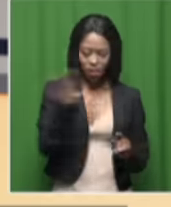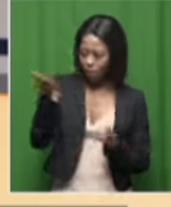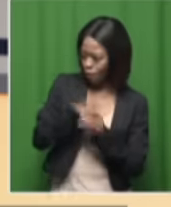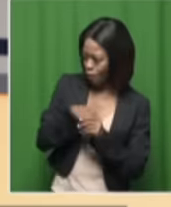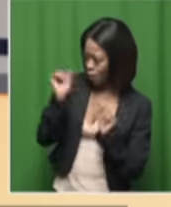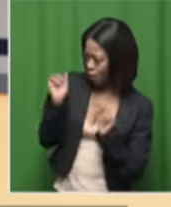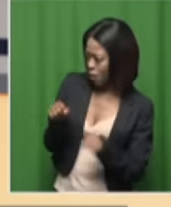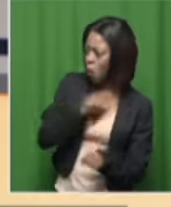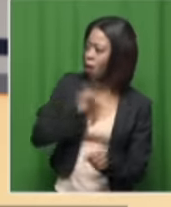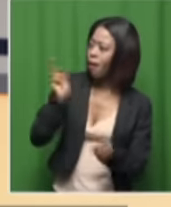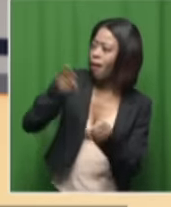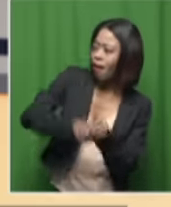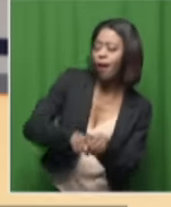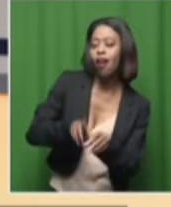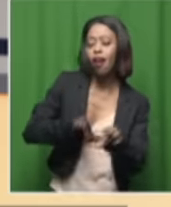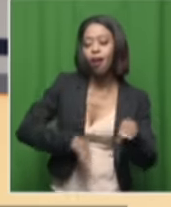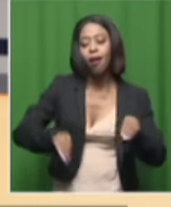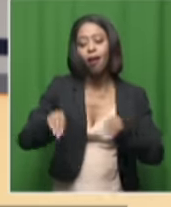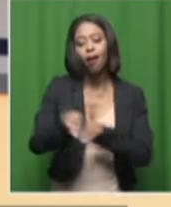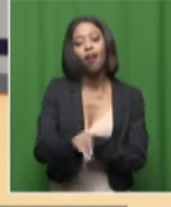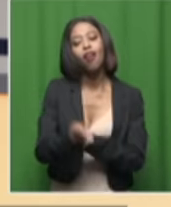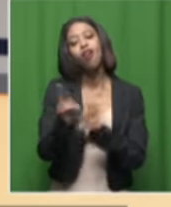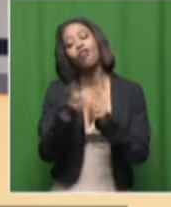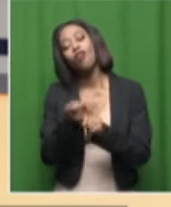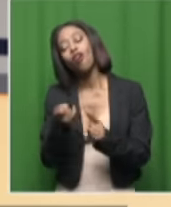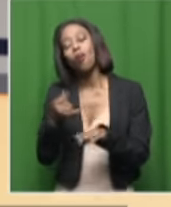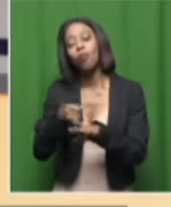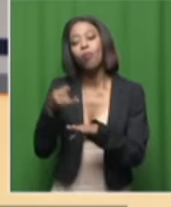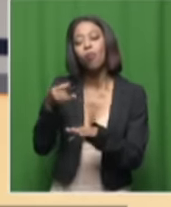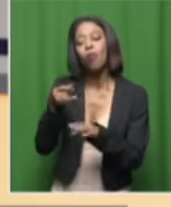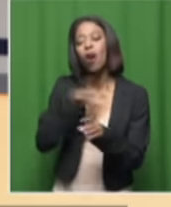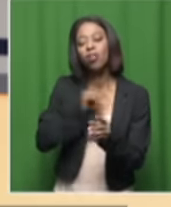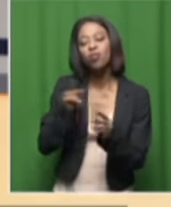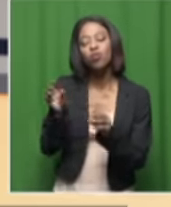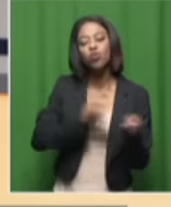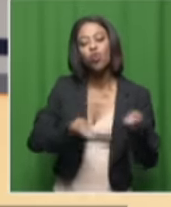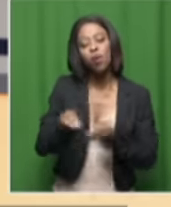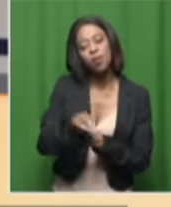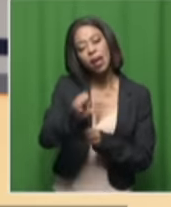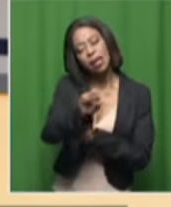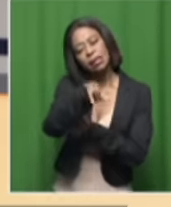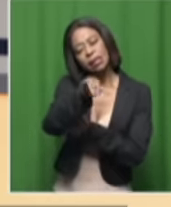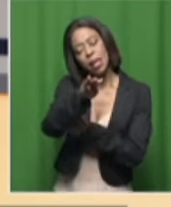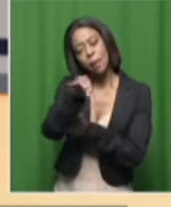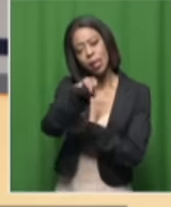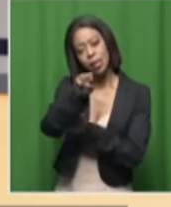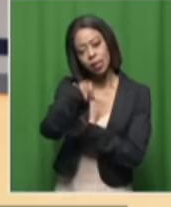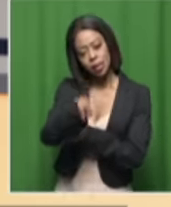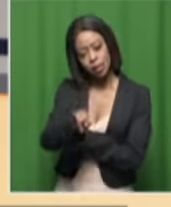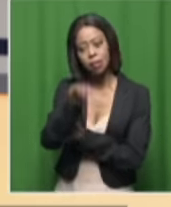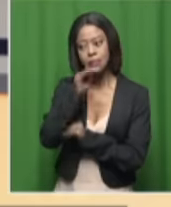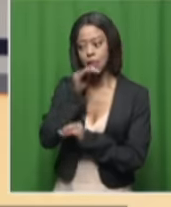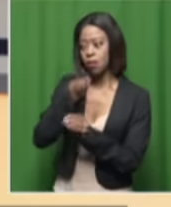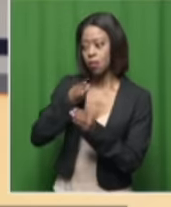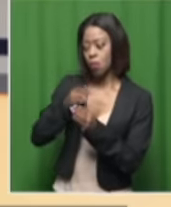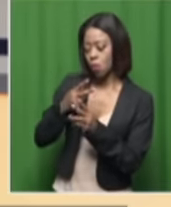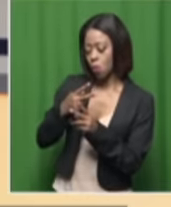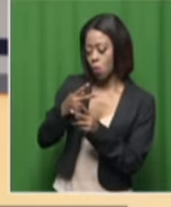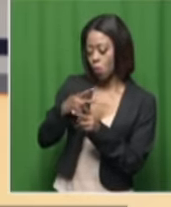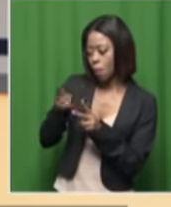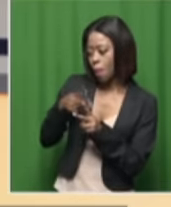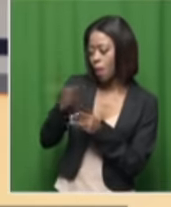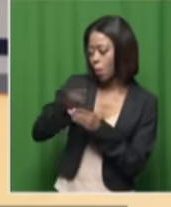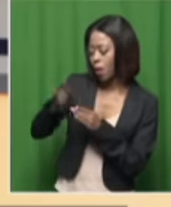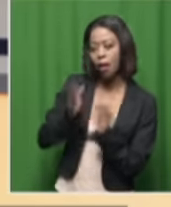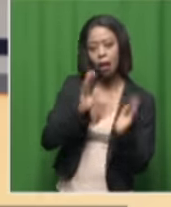you came into the game as a substitute coming in for an injured SABC. Yeah. Firstly, just talk to us about how your week in preparation was from